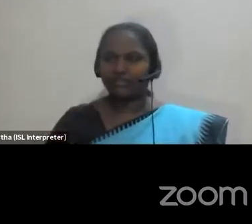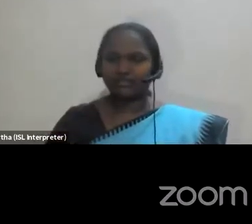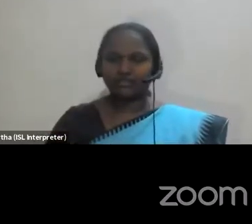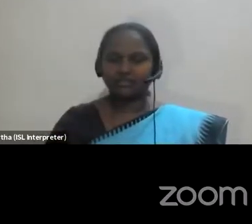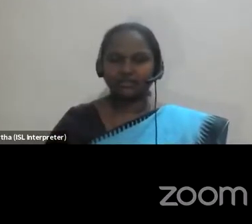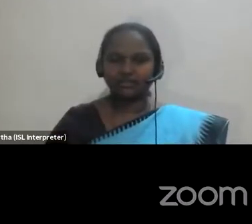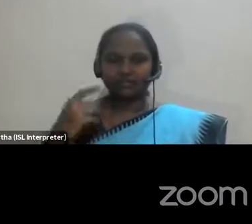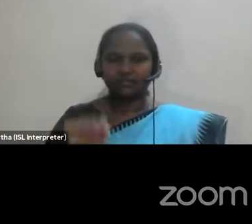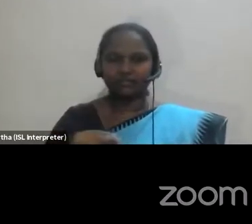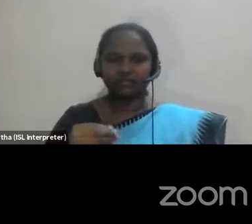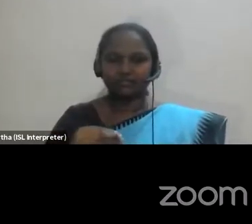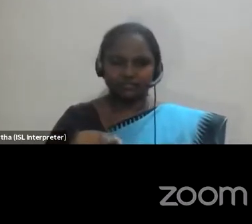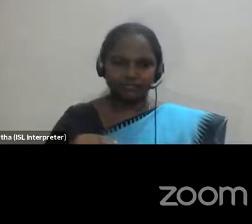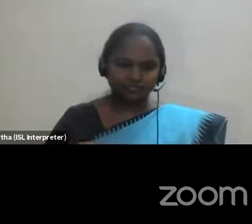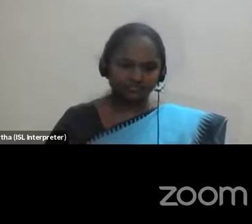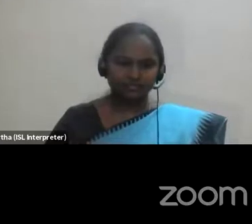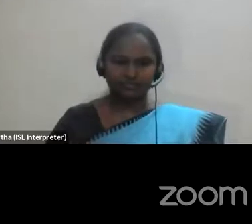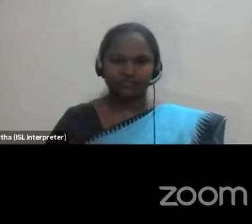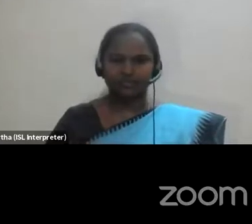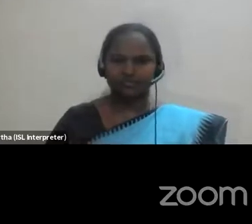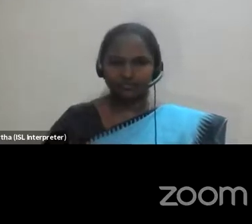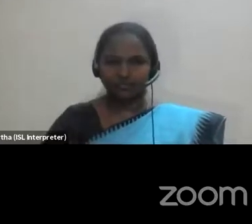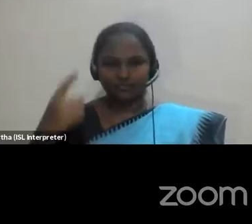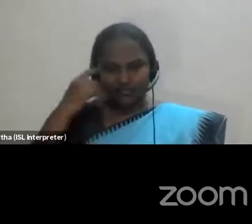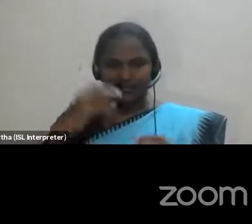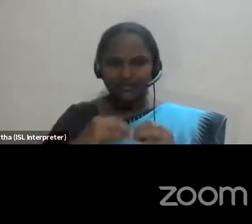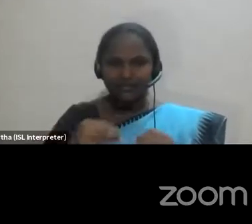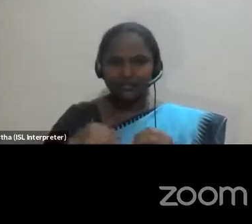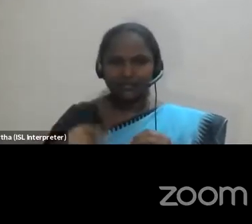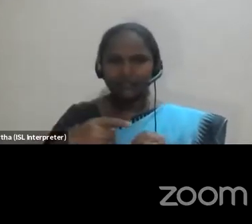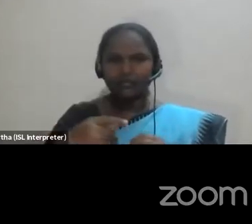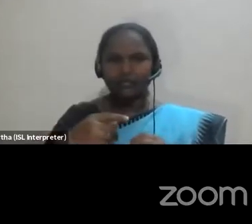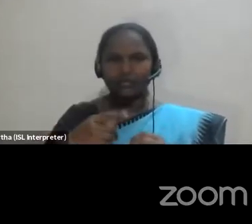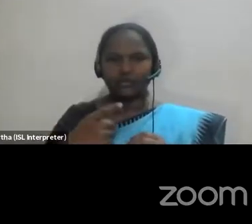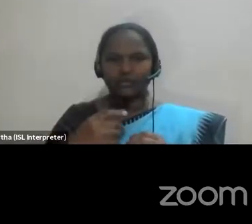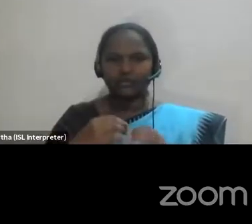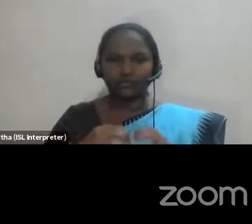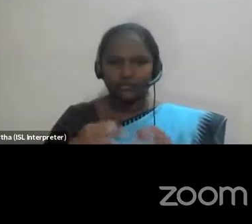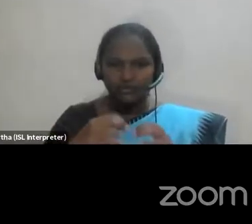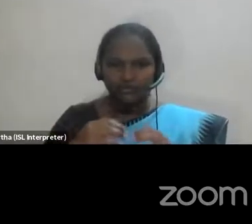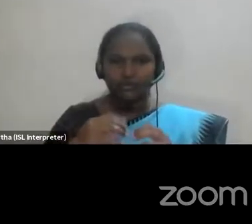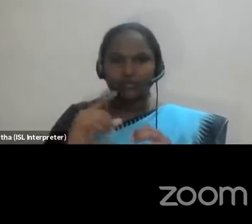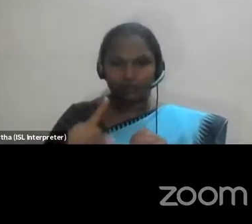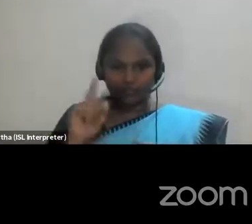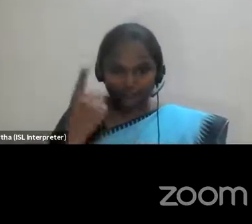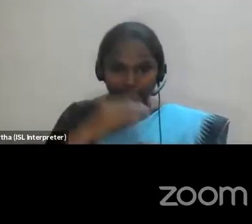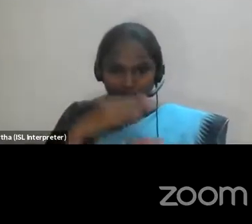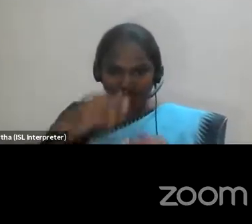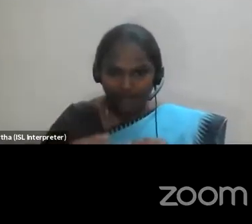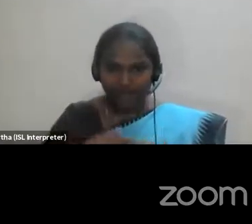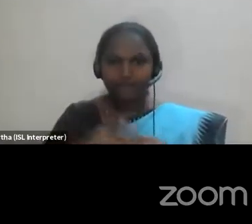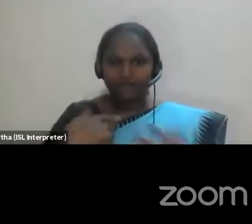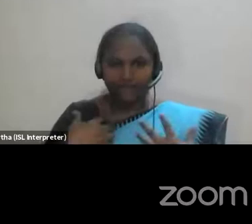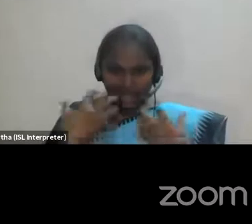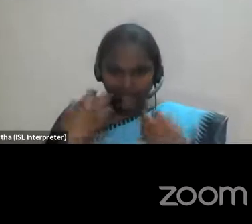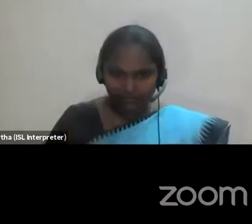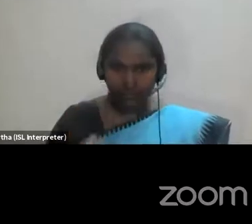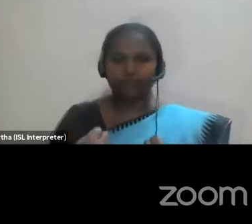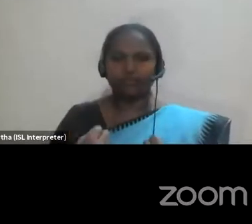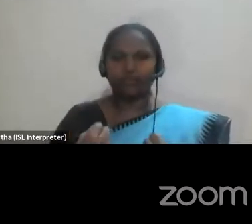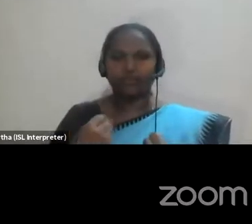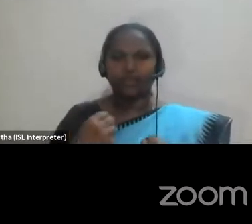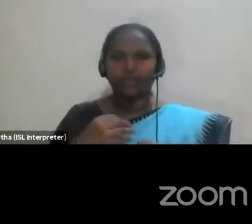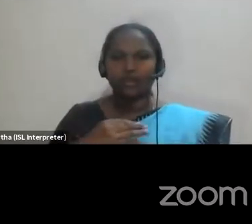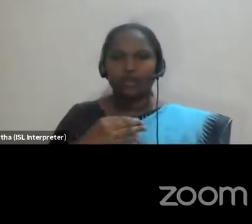and the people behind it as well. So to briefly run you through the flow of the session, in the first half, we have two